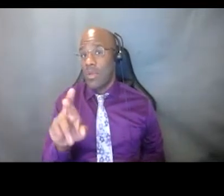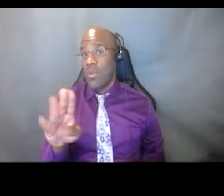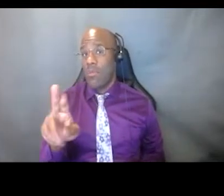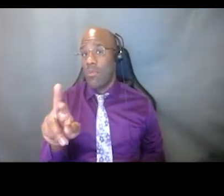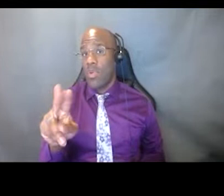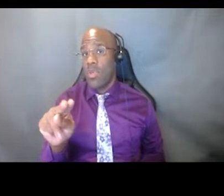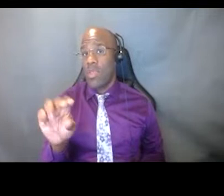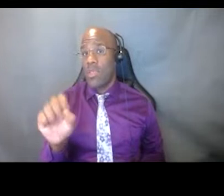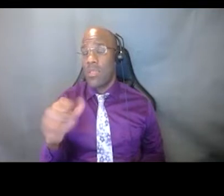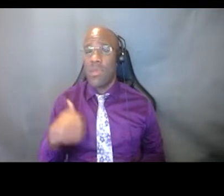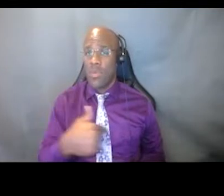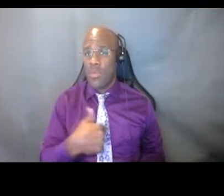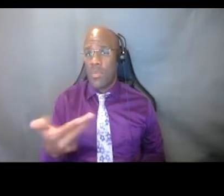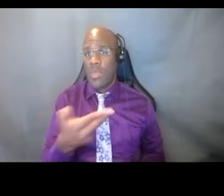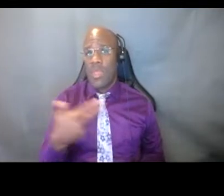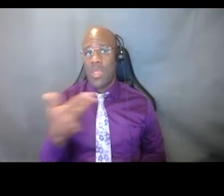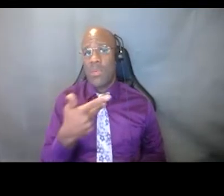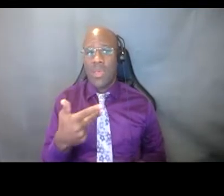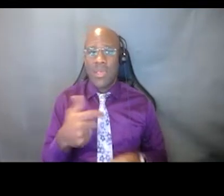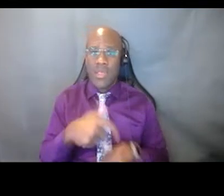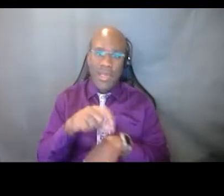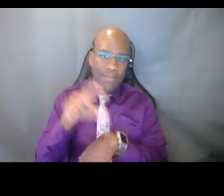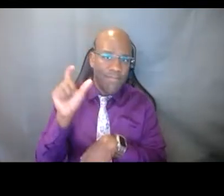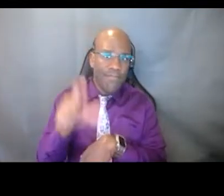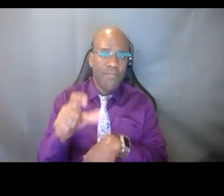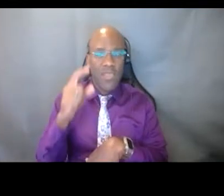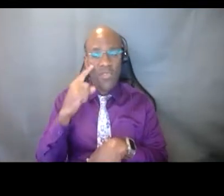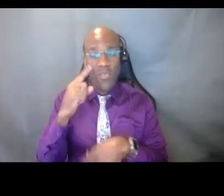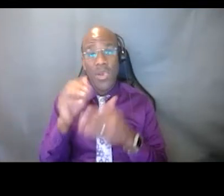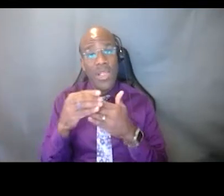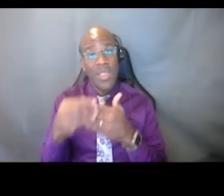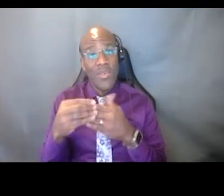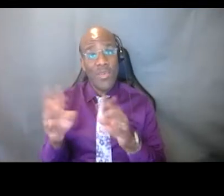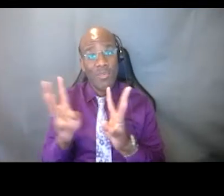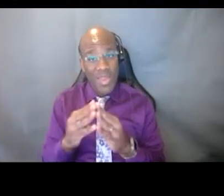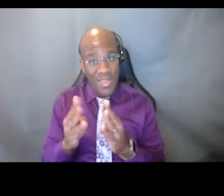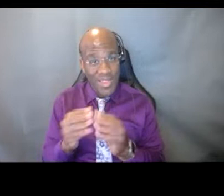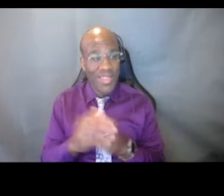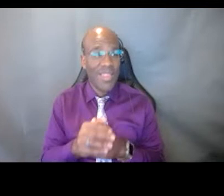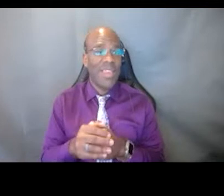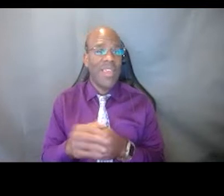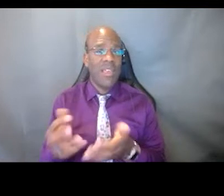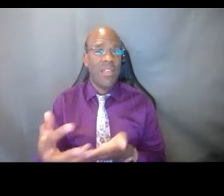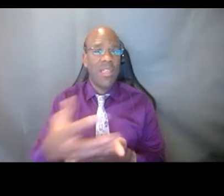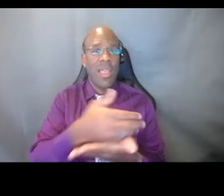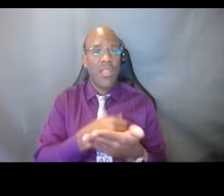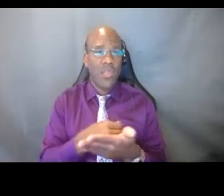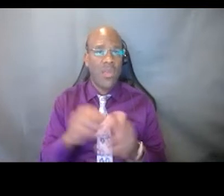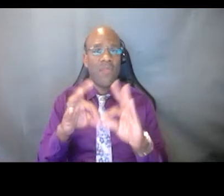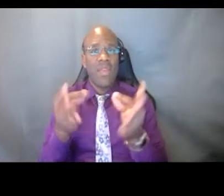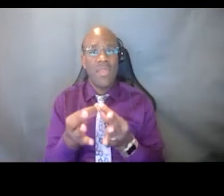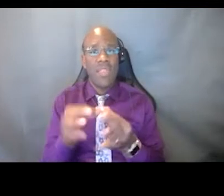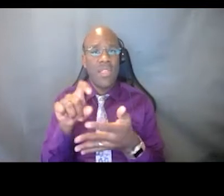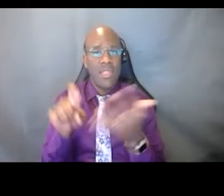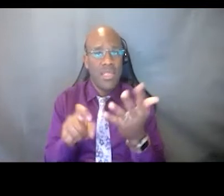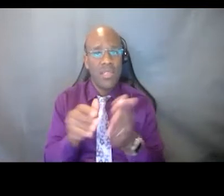the time in our leadership meetings to gather what we feel the families need or asking or requesting for. Some of